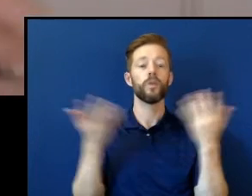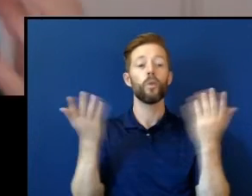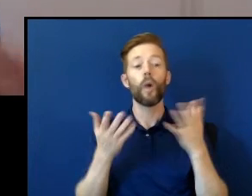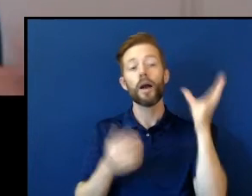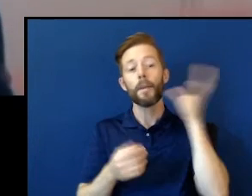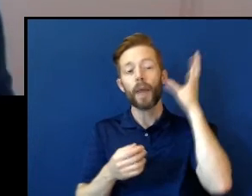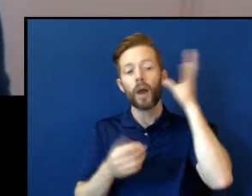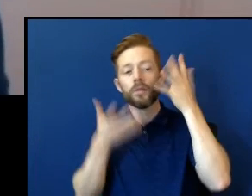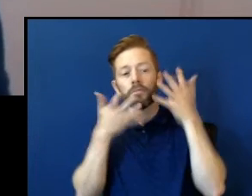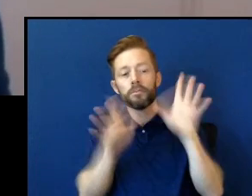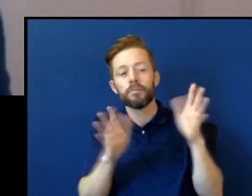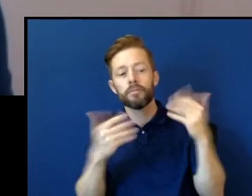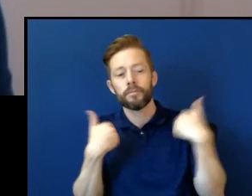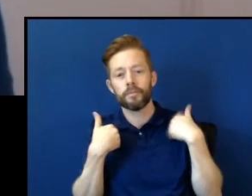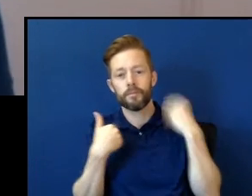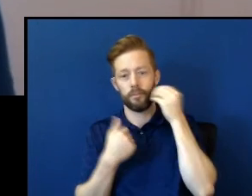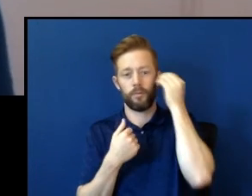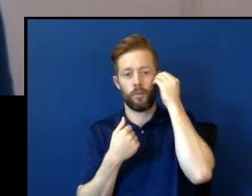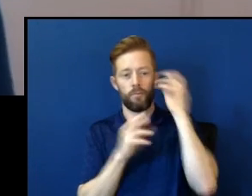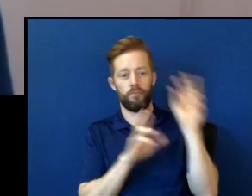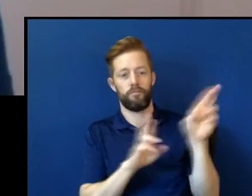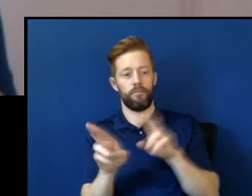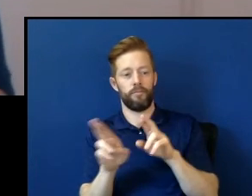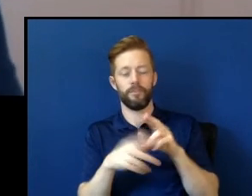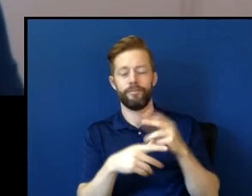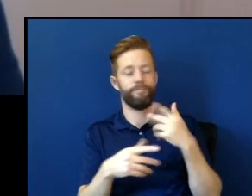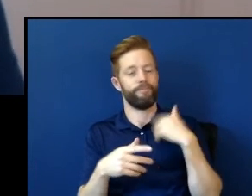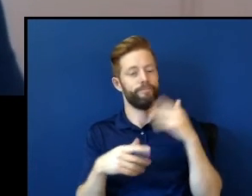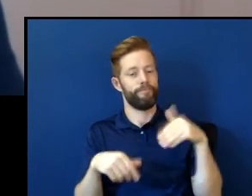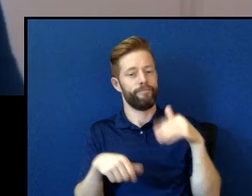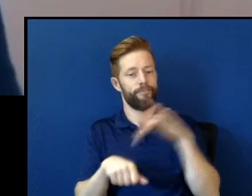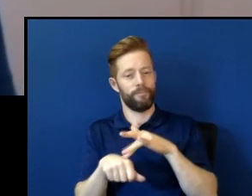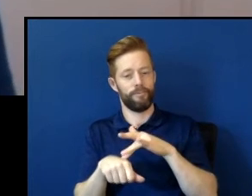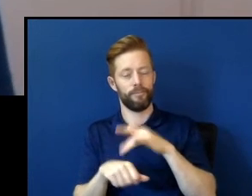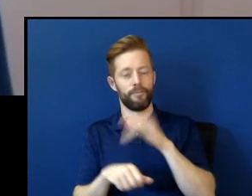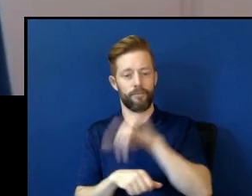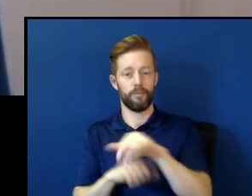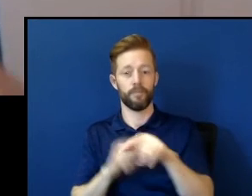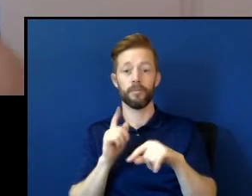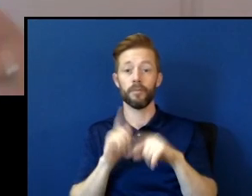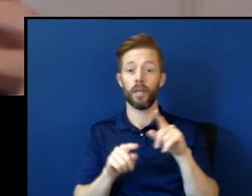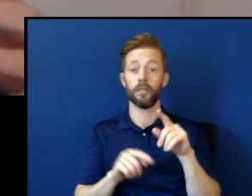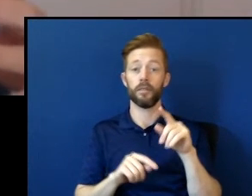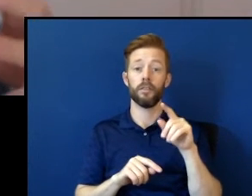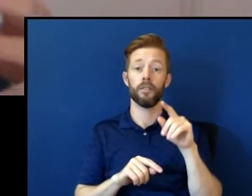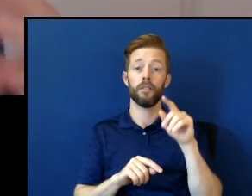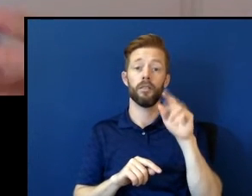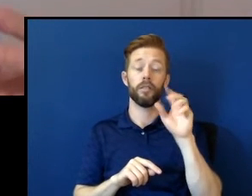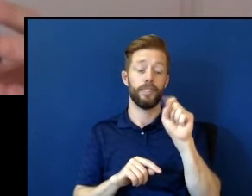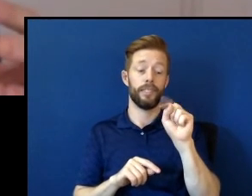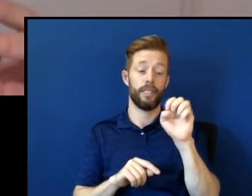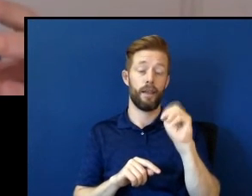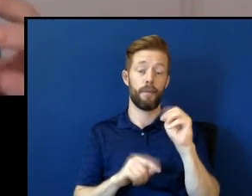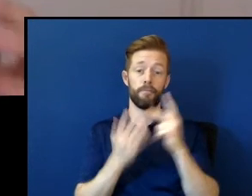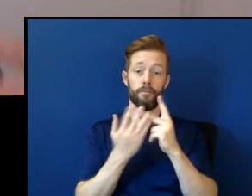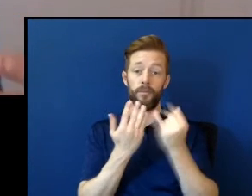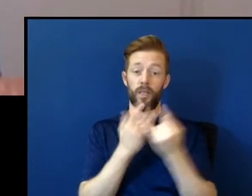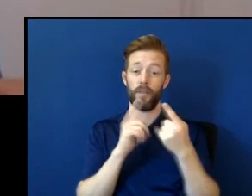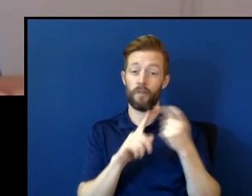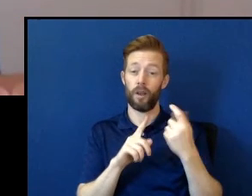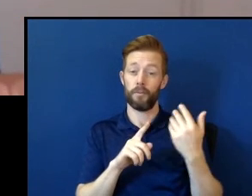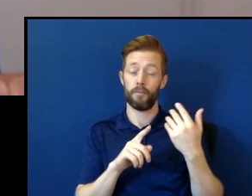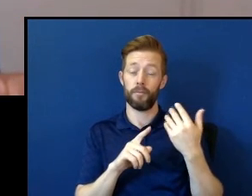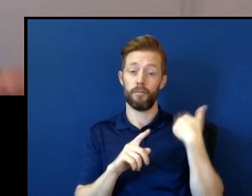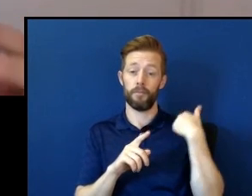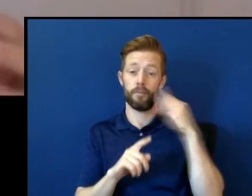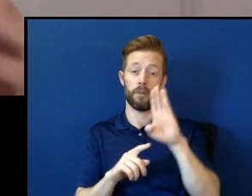tools that parents would have at home that we can incorporate. So we haven't used that yet, but in part of our STEM project that we did at